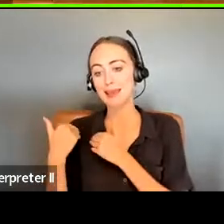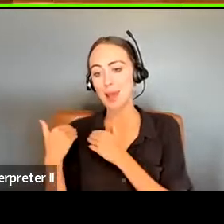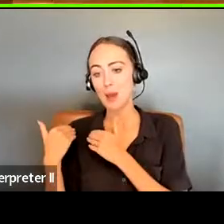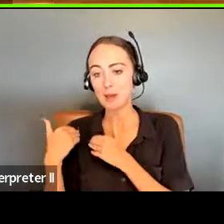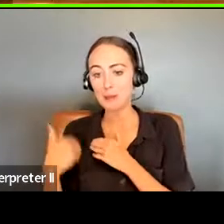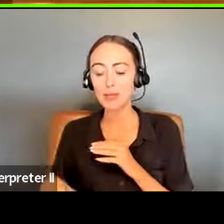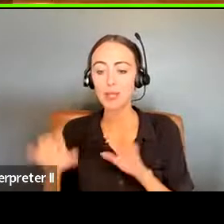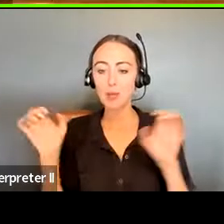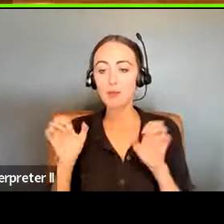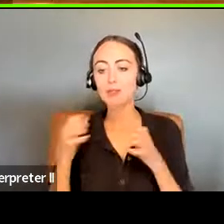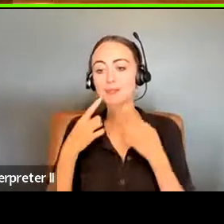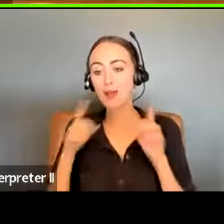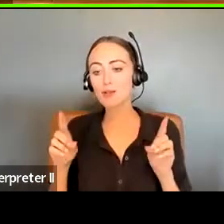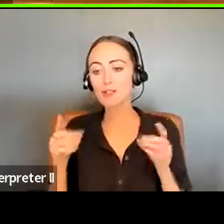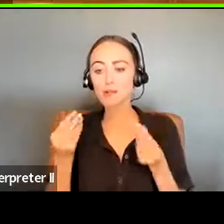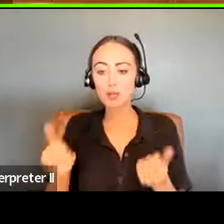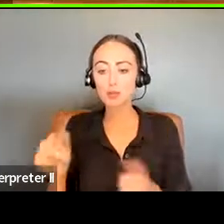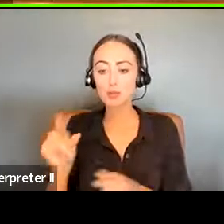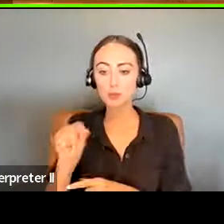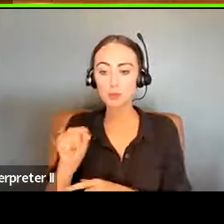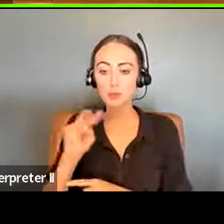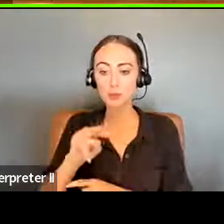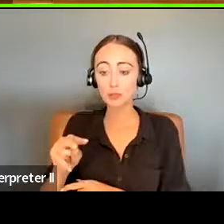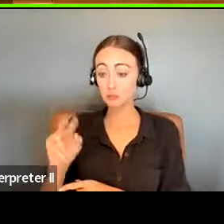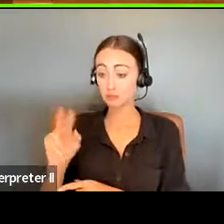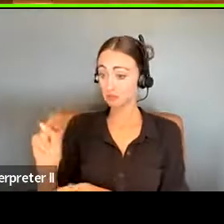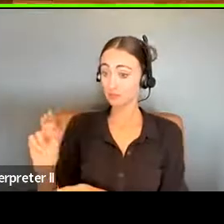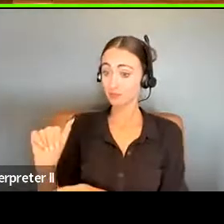of 2022. Councilmember Nadeau.